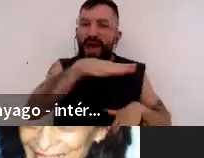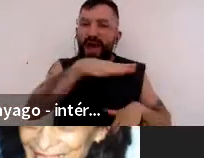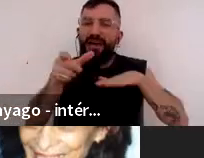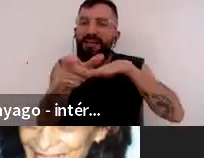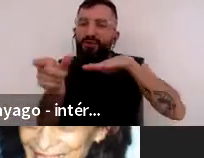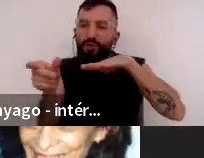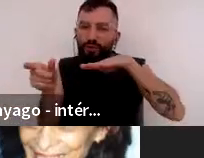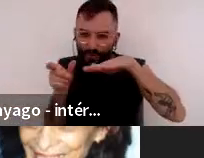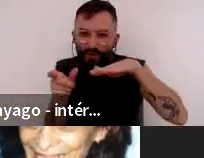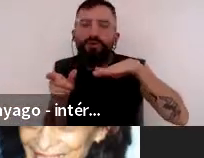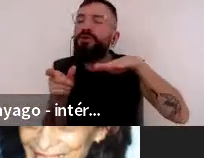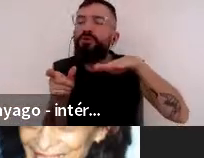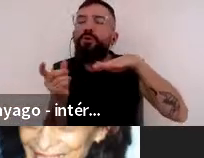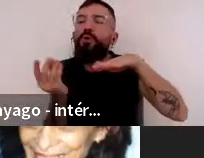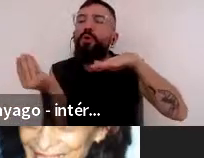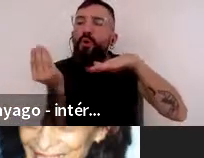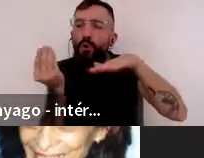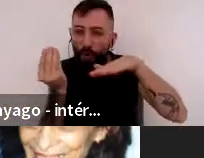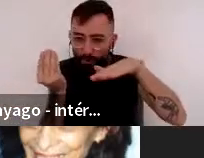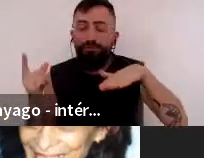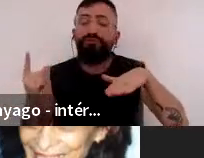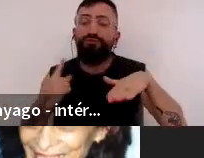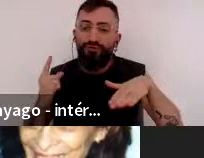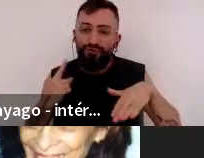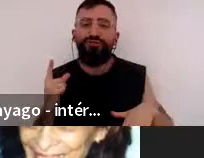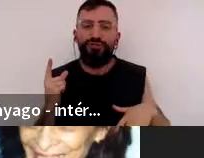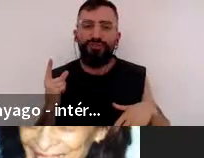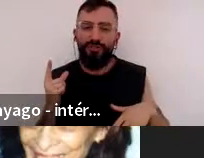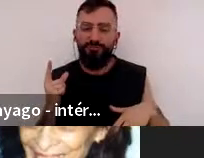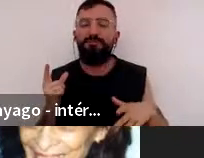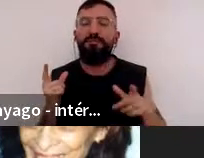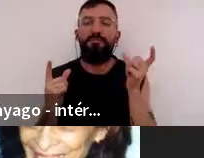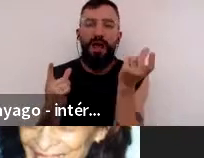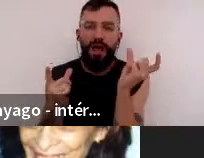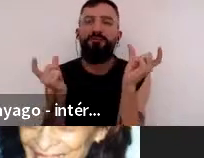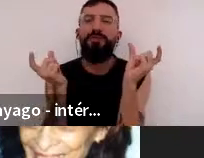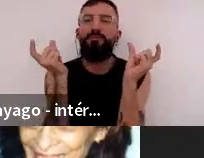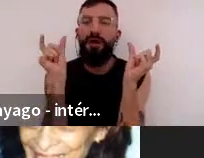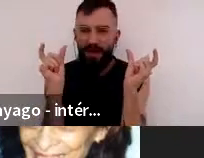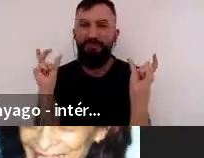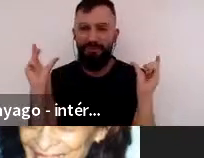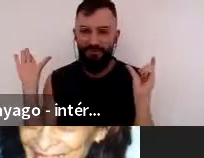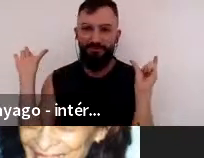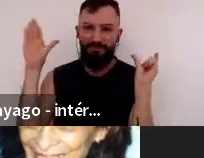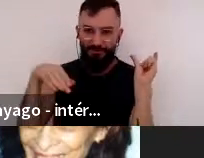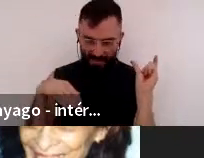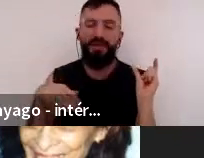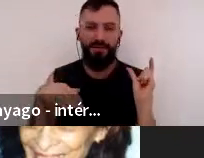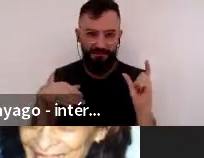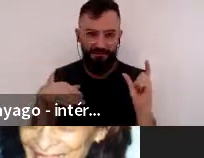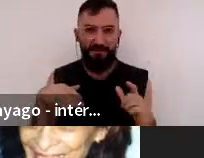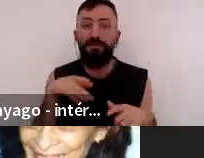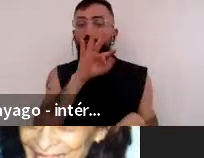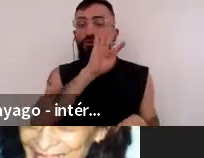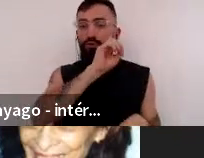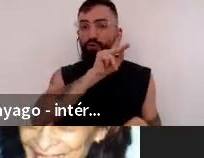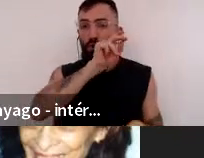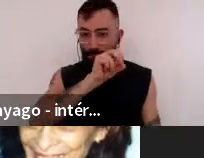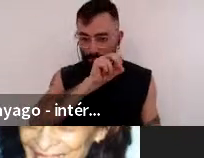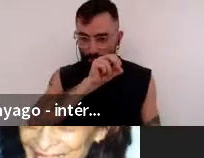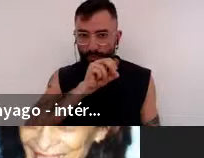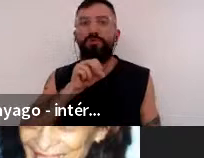familiar, the word comes from 2 Greek roots. Topos means place and onoma means